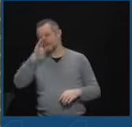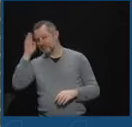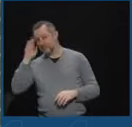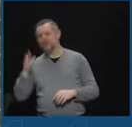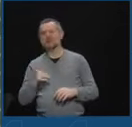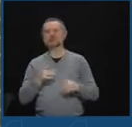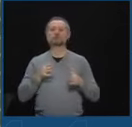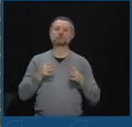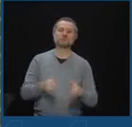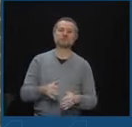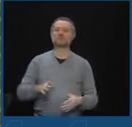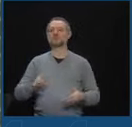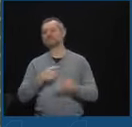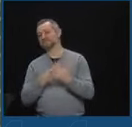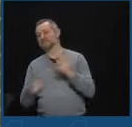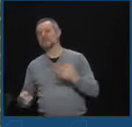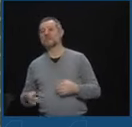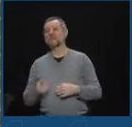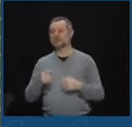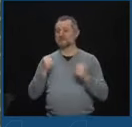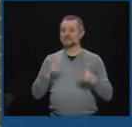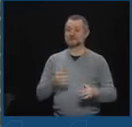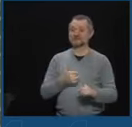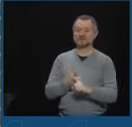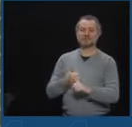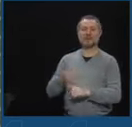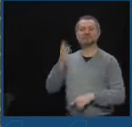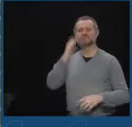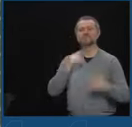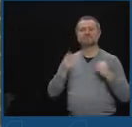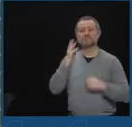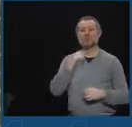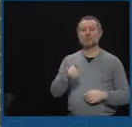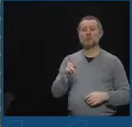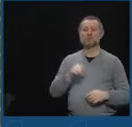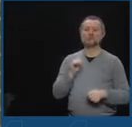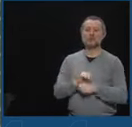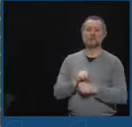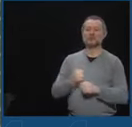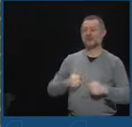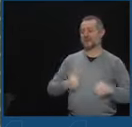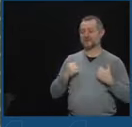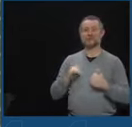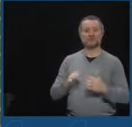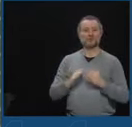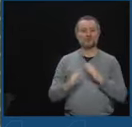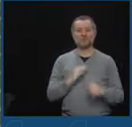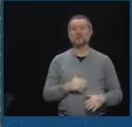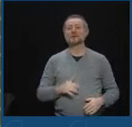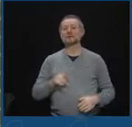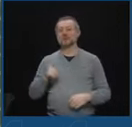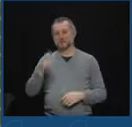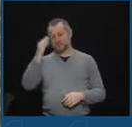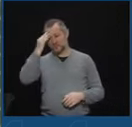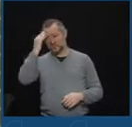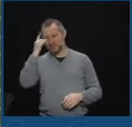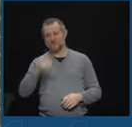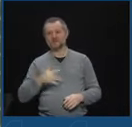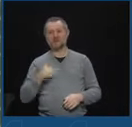are from, and many live in, the communities where they work. And some understand what it's like to have justice